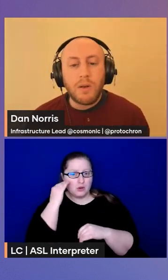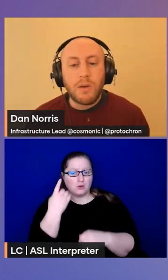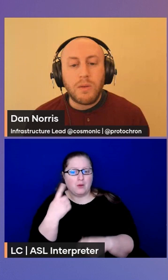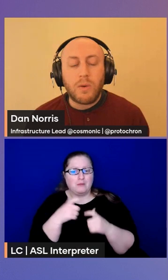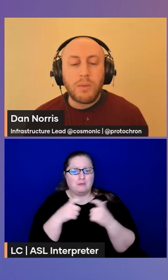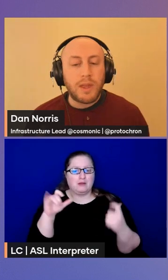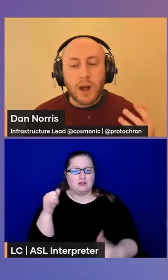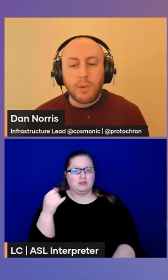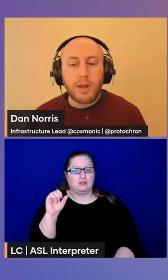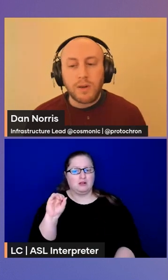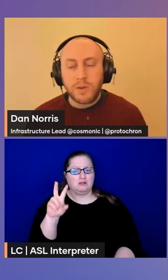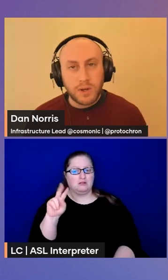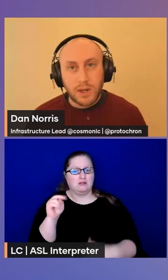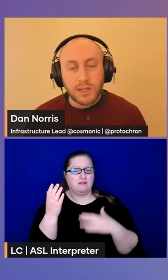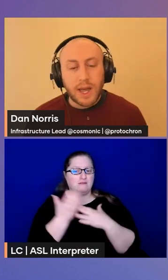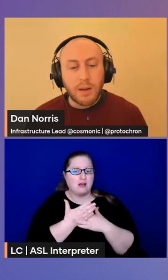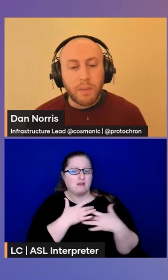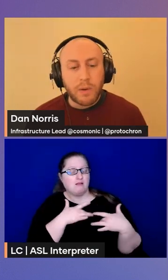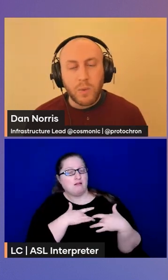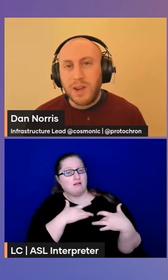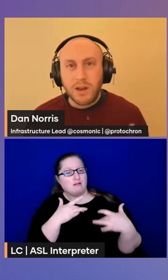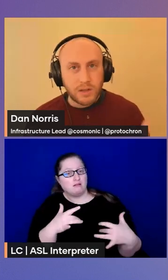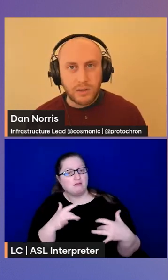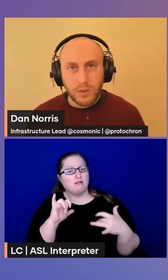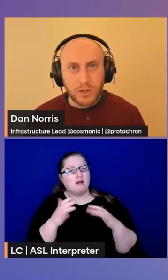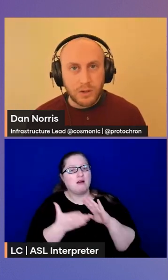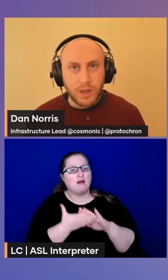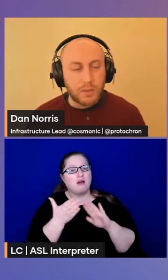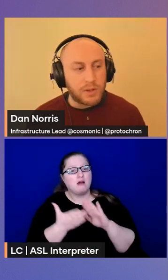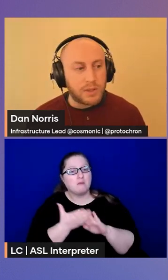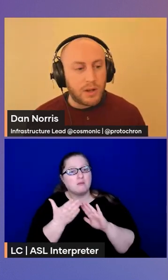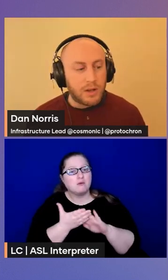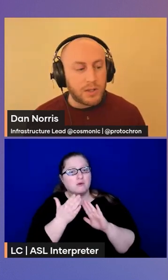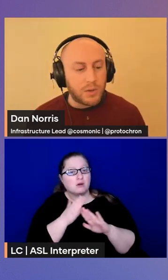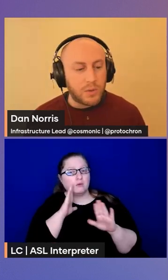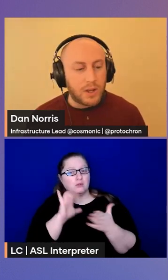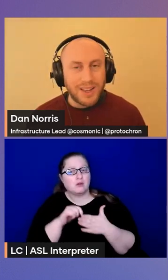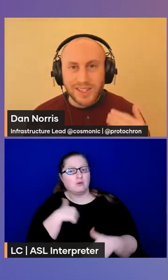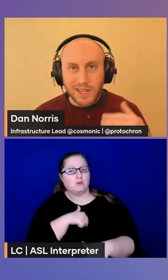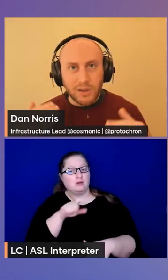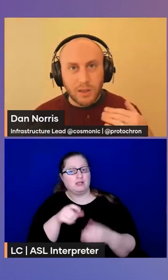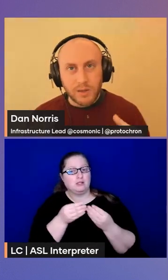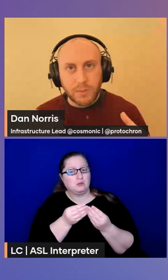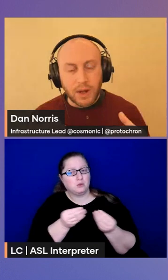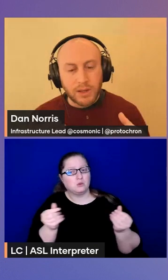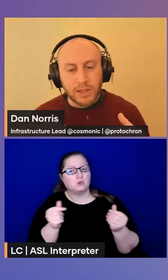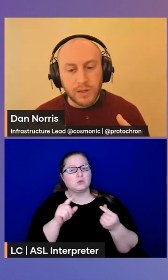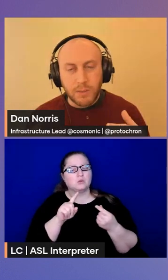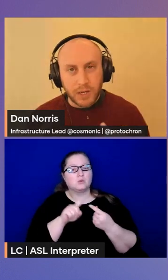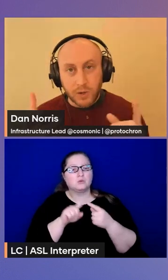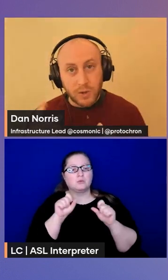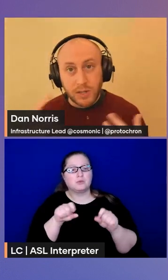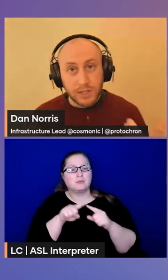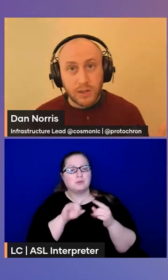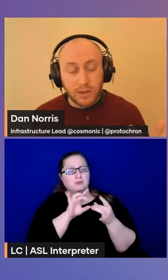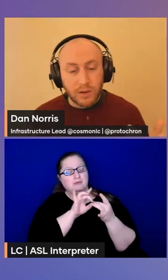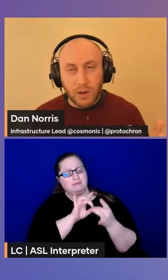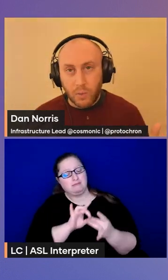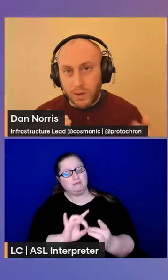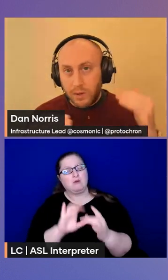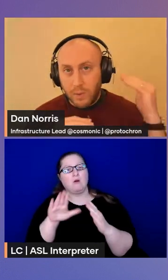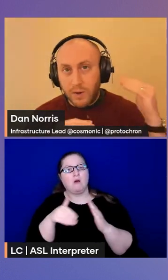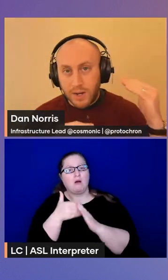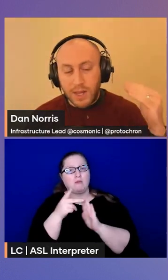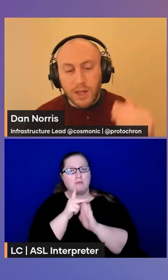So normally that operator is what does that, but we needed a solution to be able to sync all those policies and make sure they're all